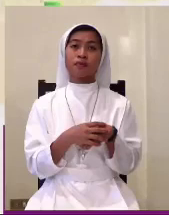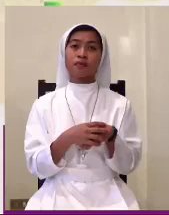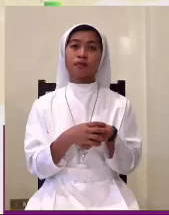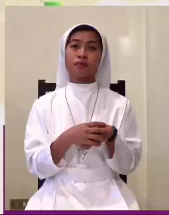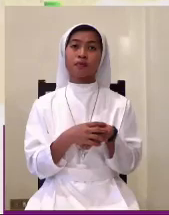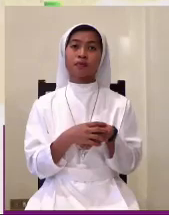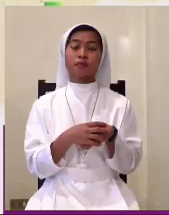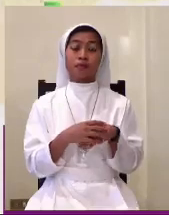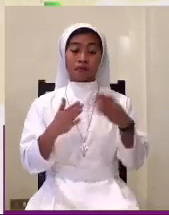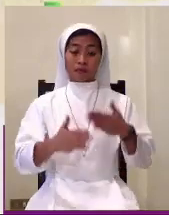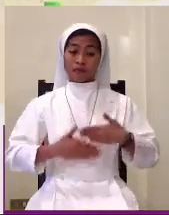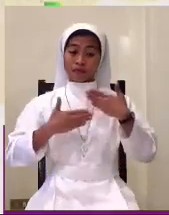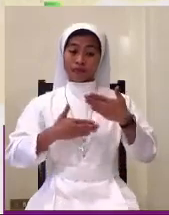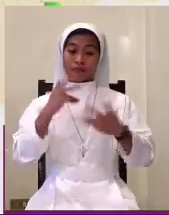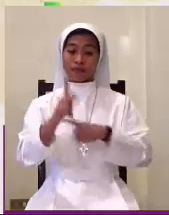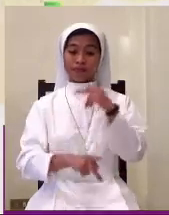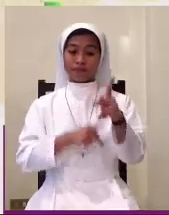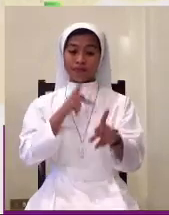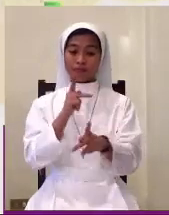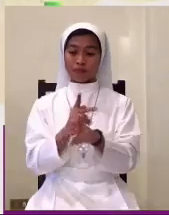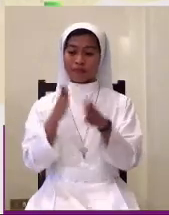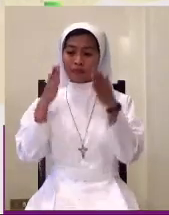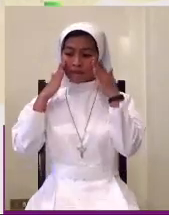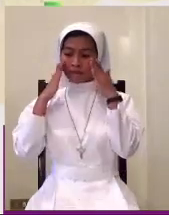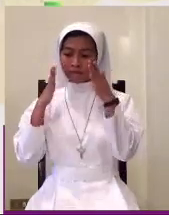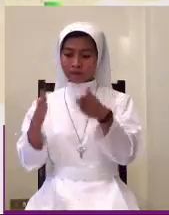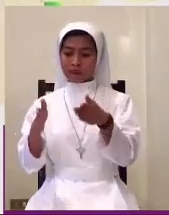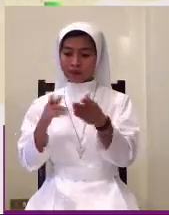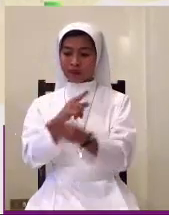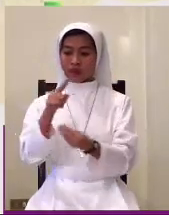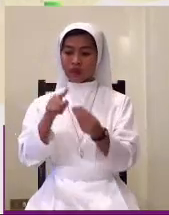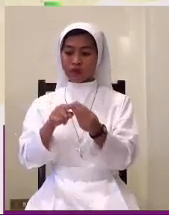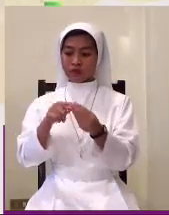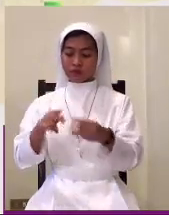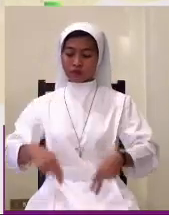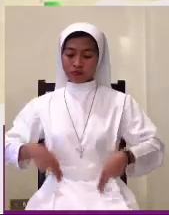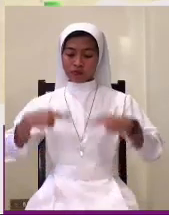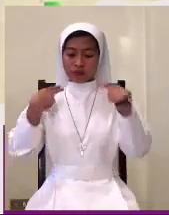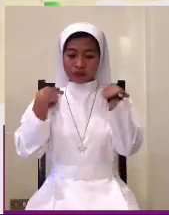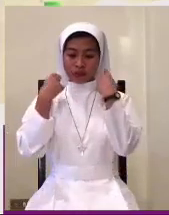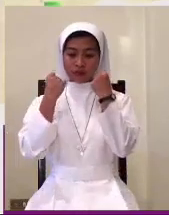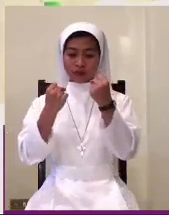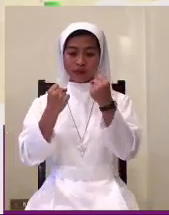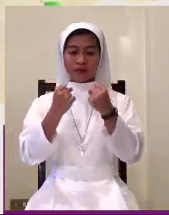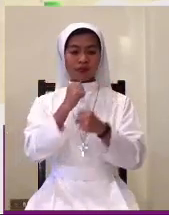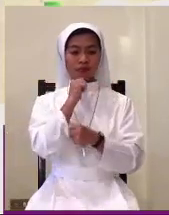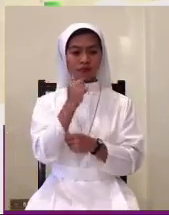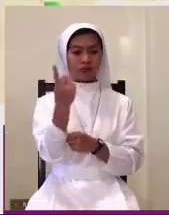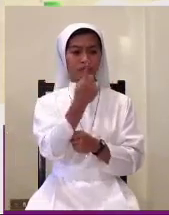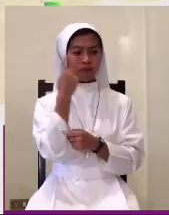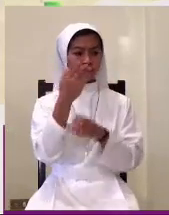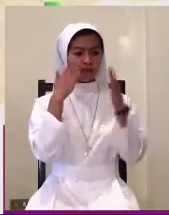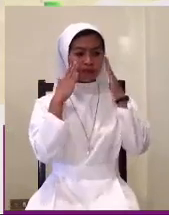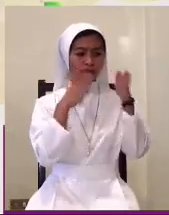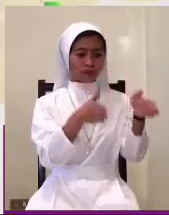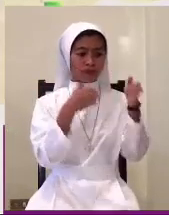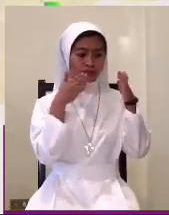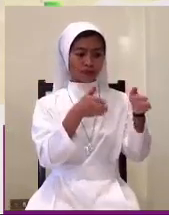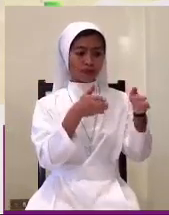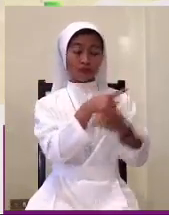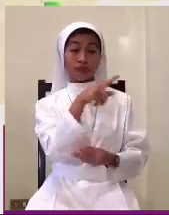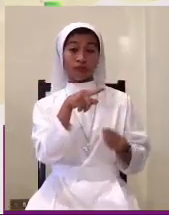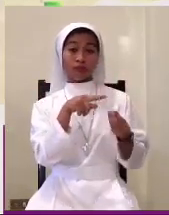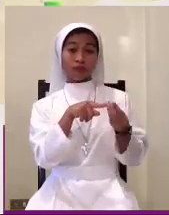recover. We seem to be focused only on the dying. Yes, I know it's painful, but let us not forget that there are